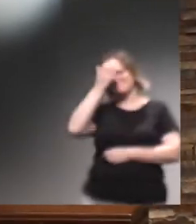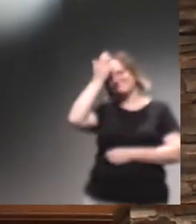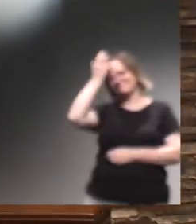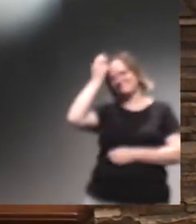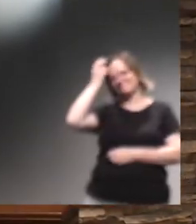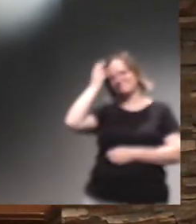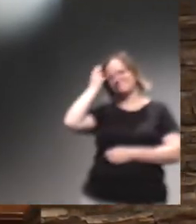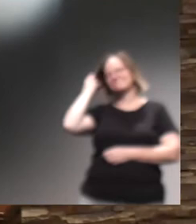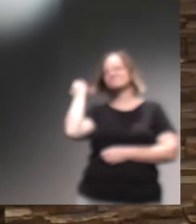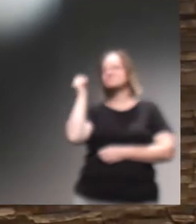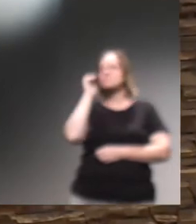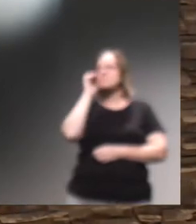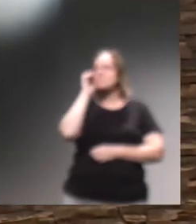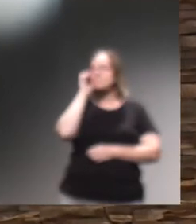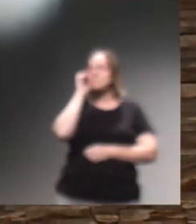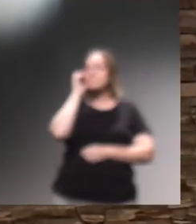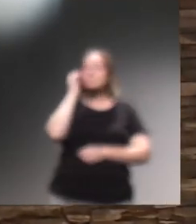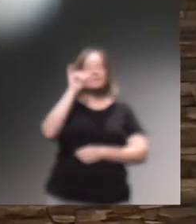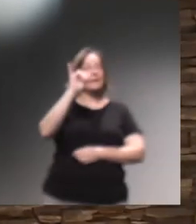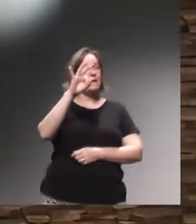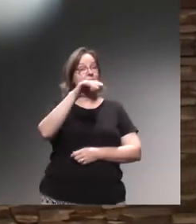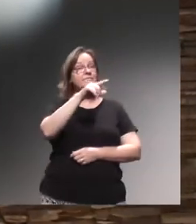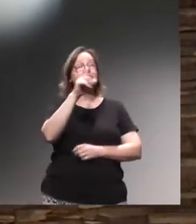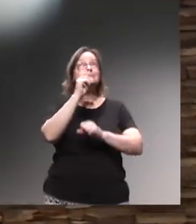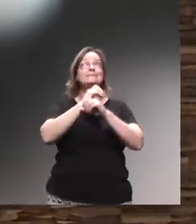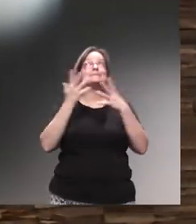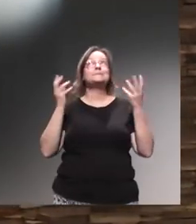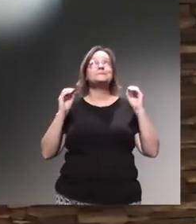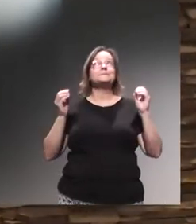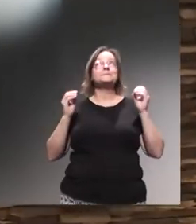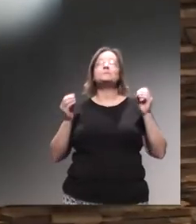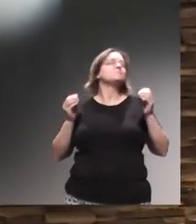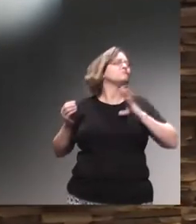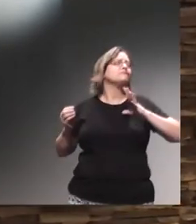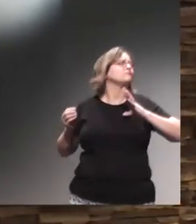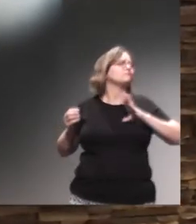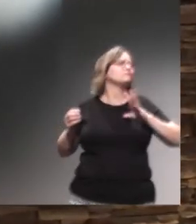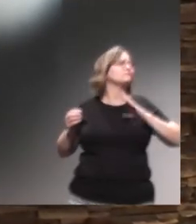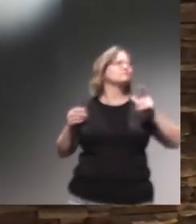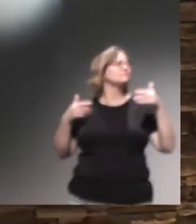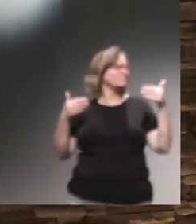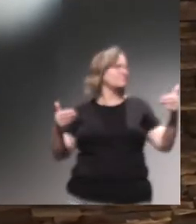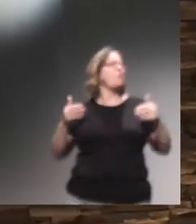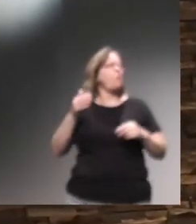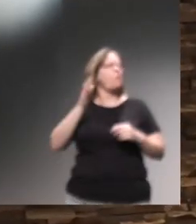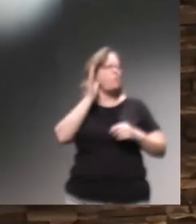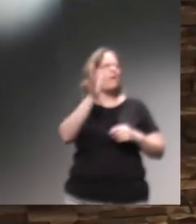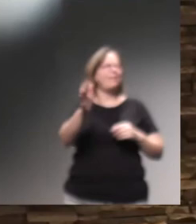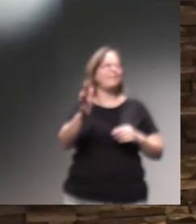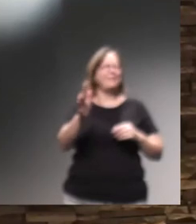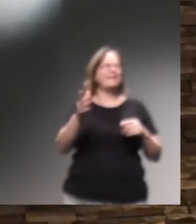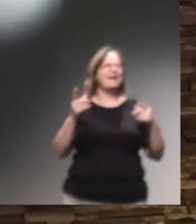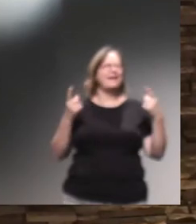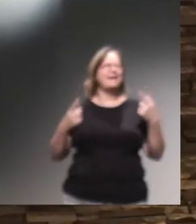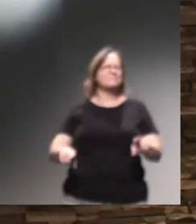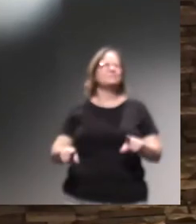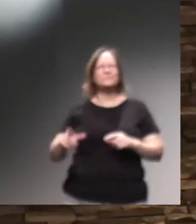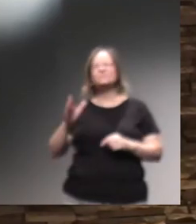And if nothing comes to you right now, that's fine. Keep thinking. It'll come to you.